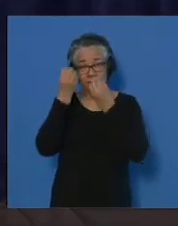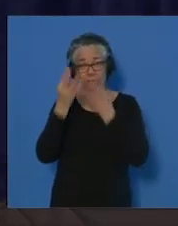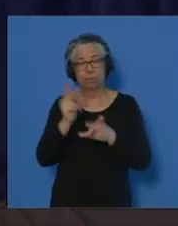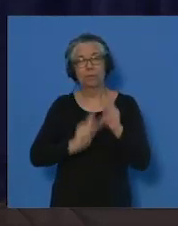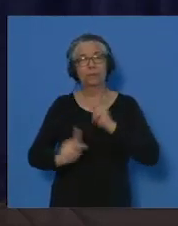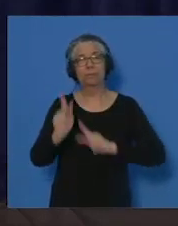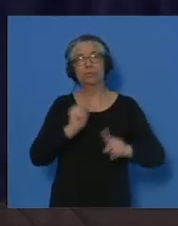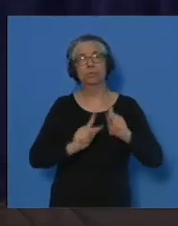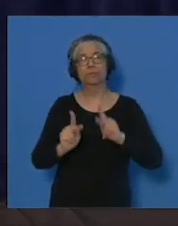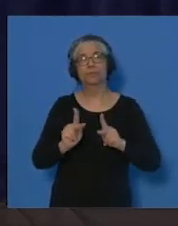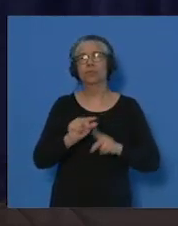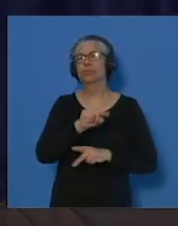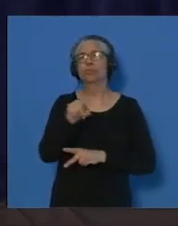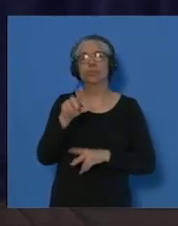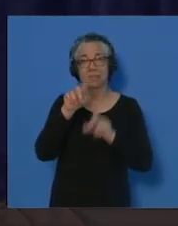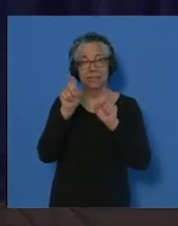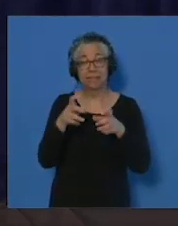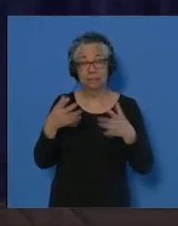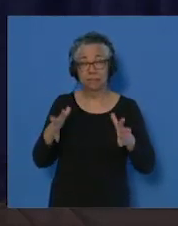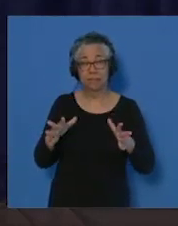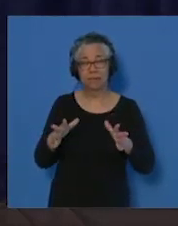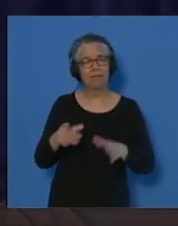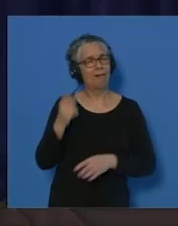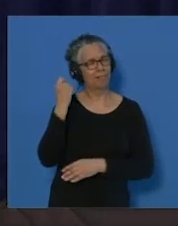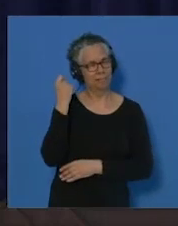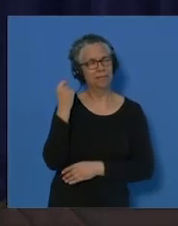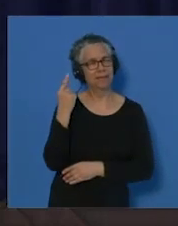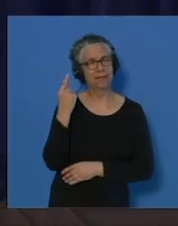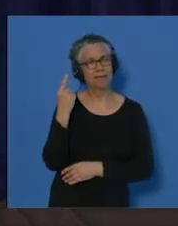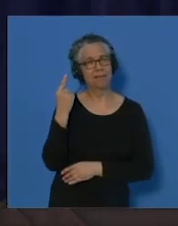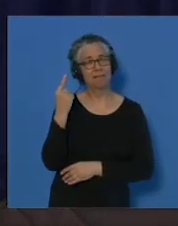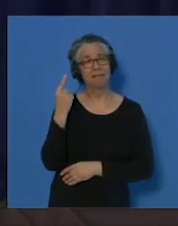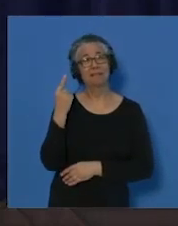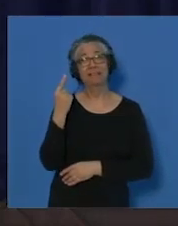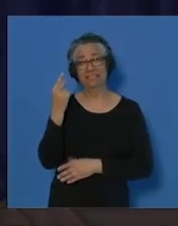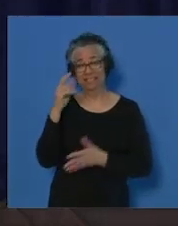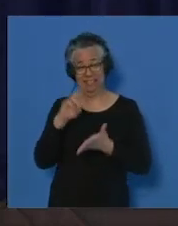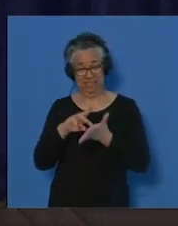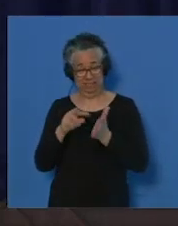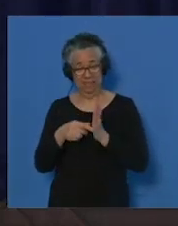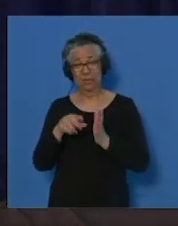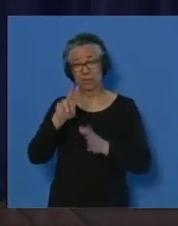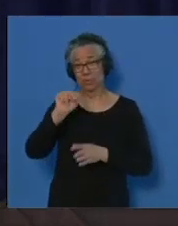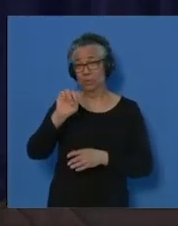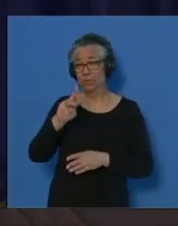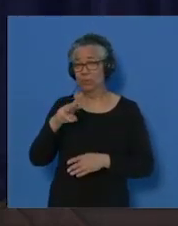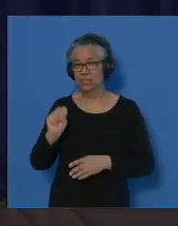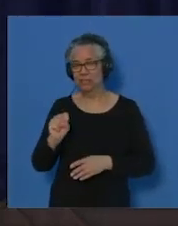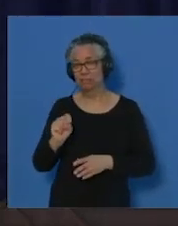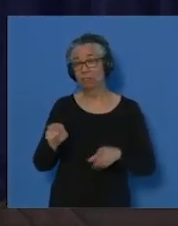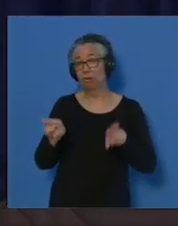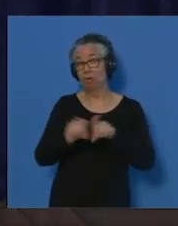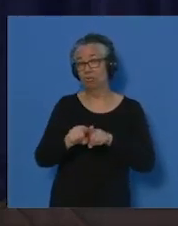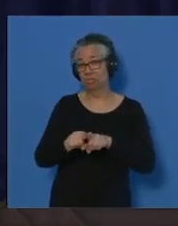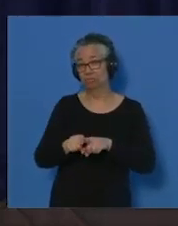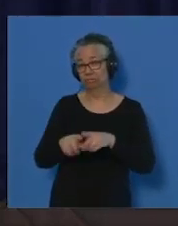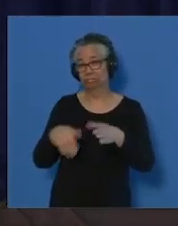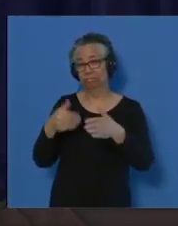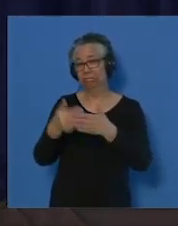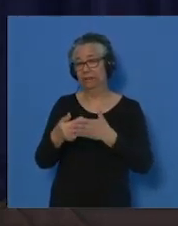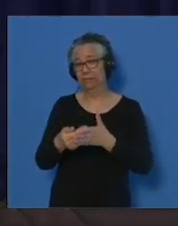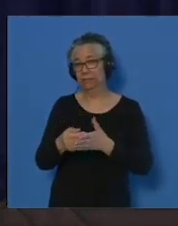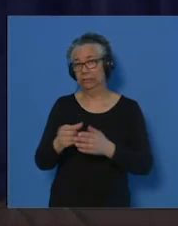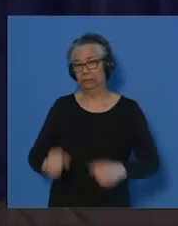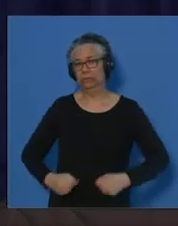whom have been tested. Understand that the definition of news is also reaching residents who are now given the